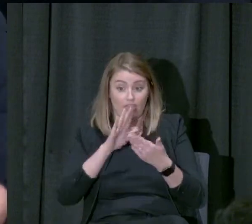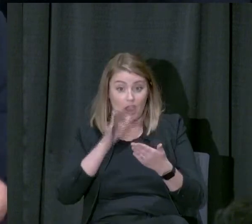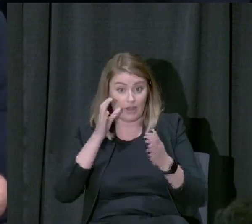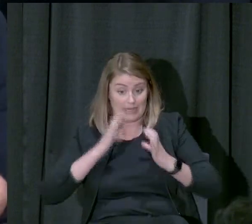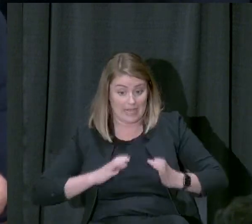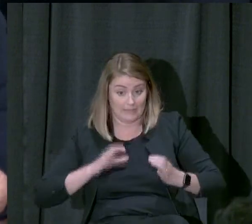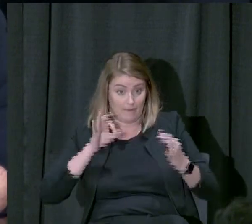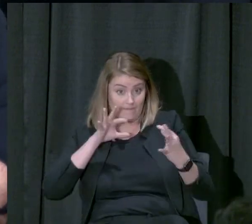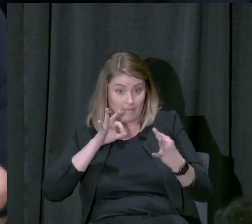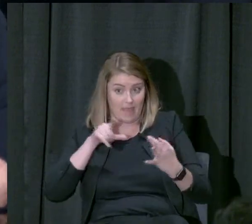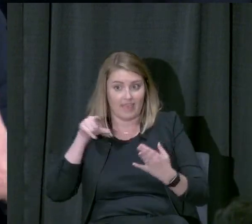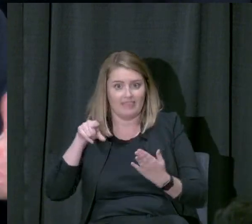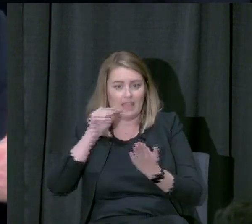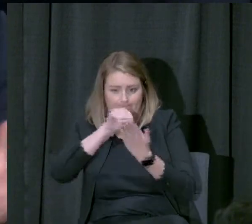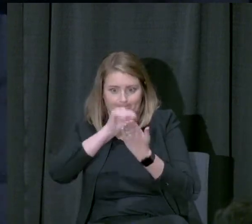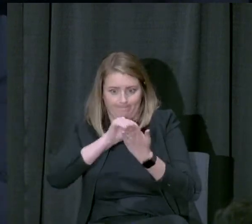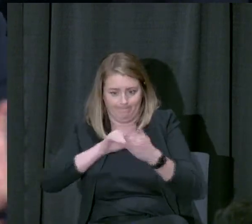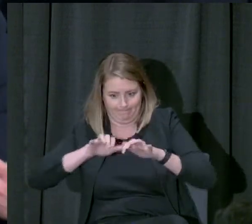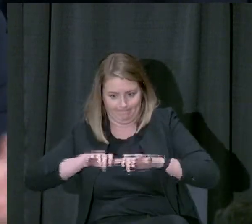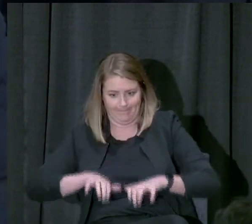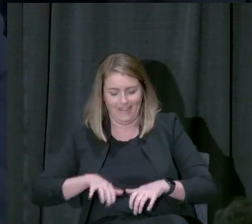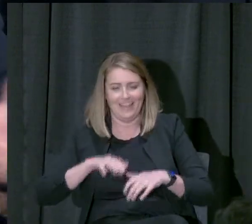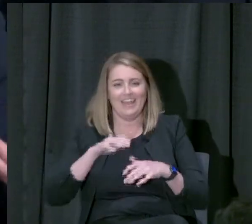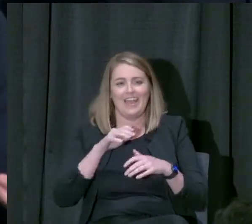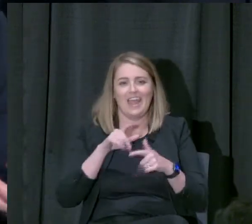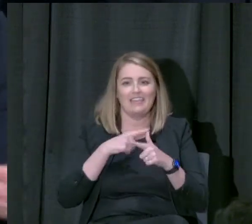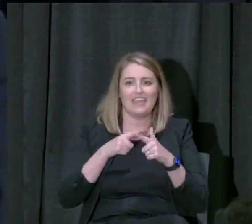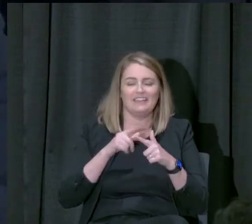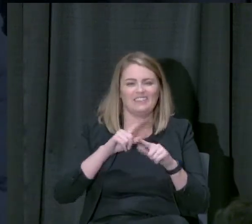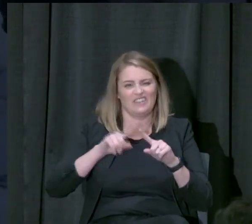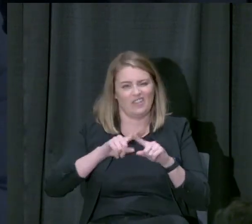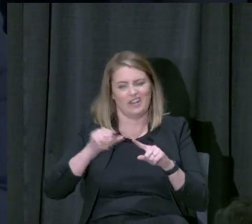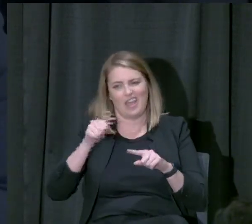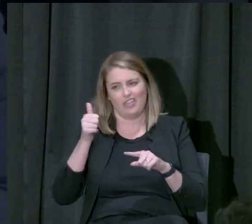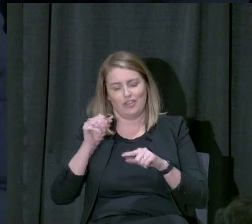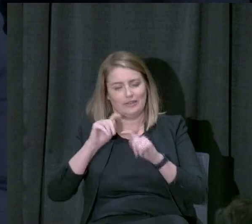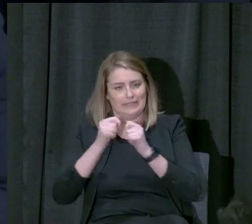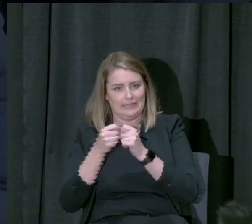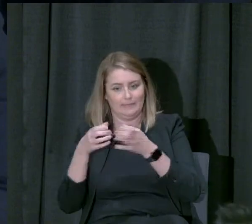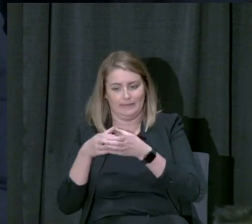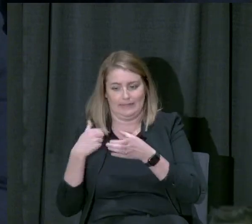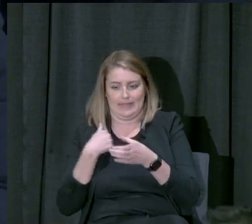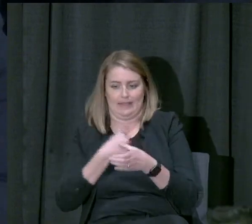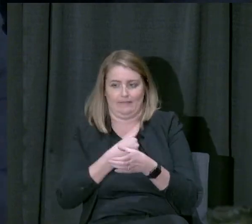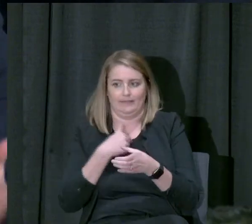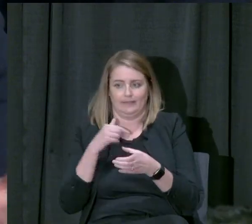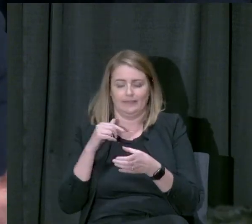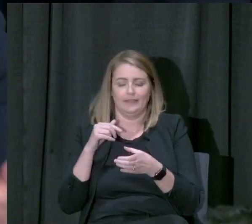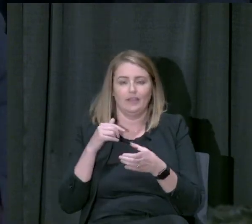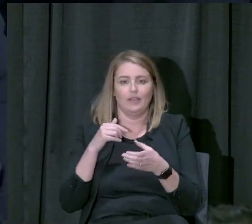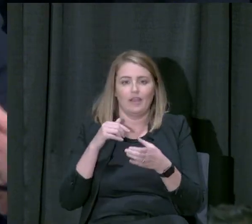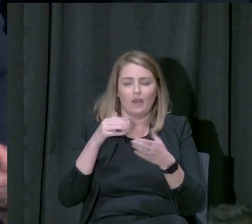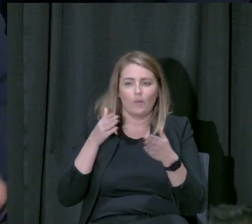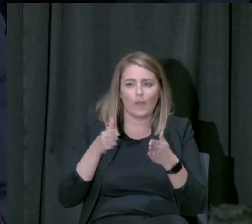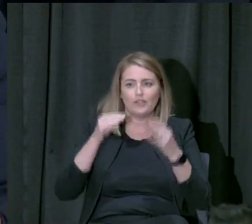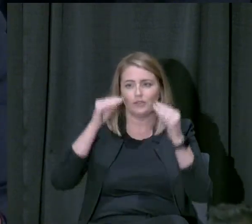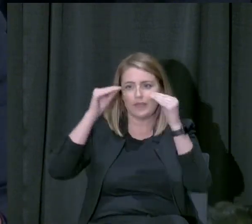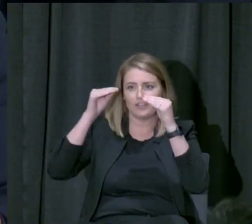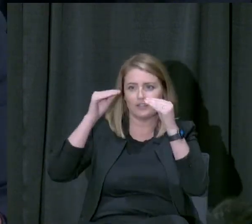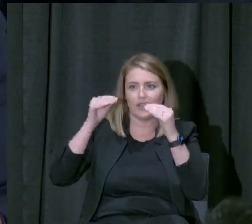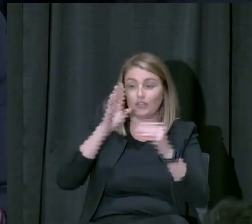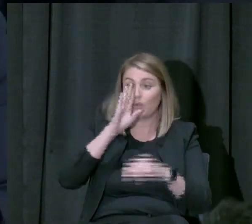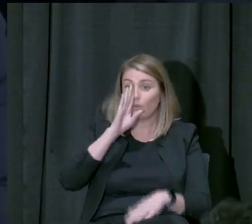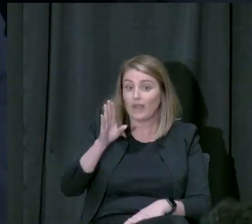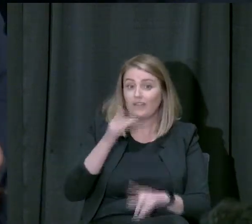it back to future teams like ours with our colleagues as a way to educate directly from the